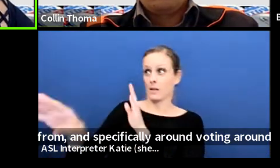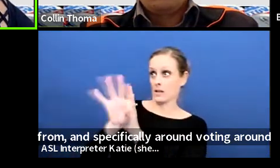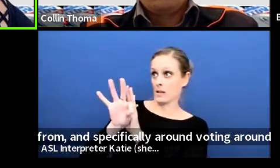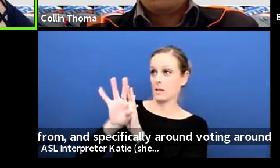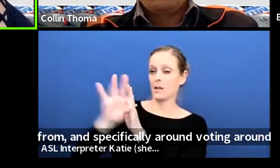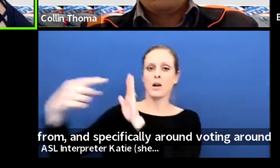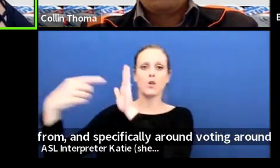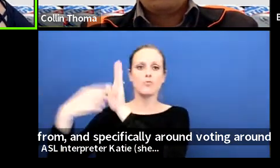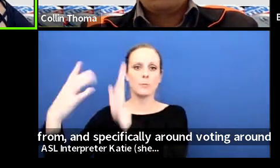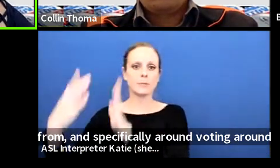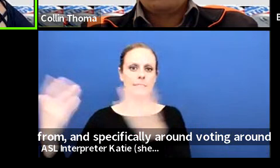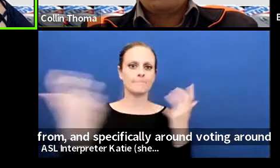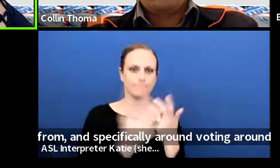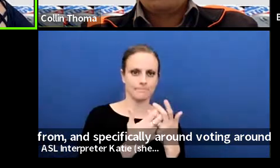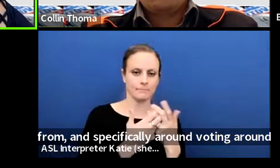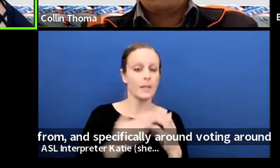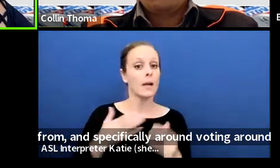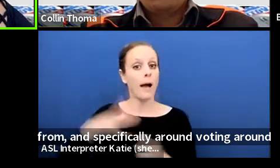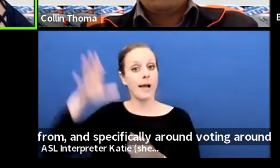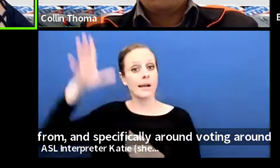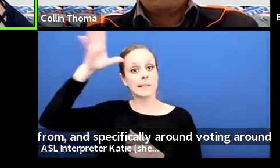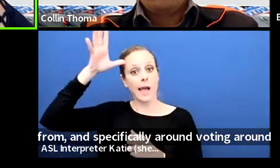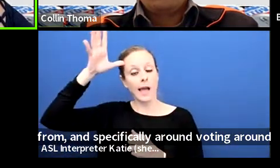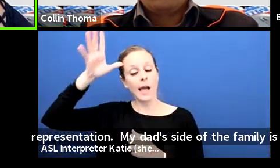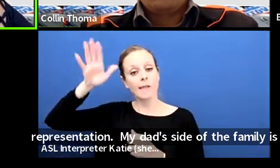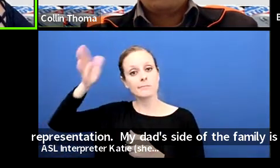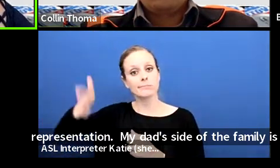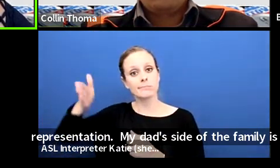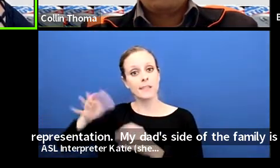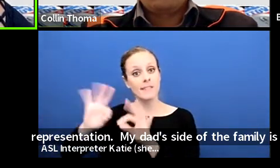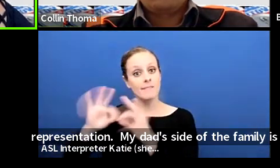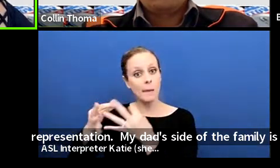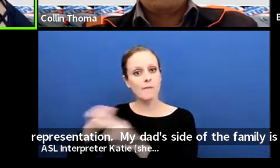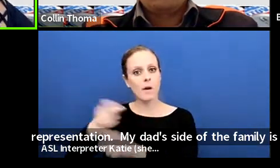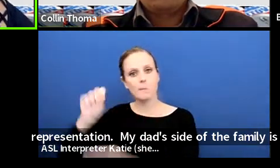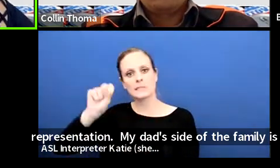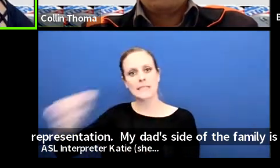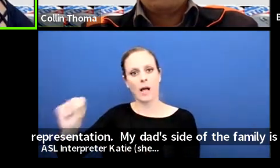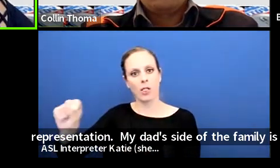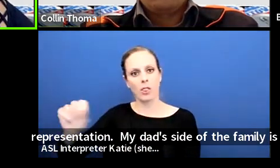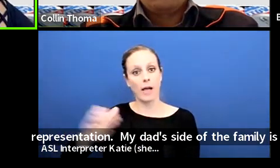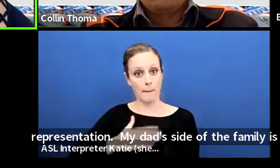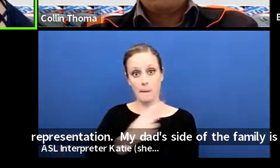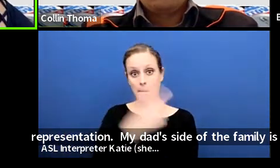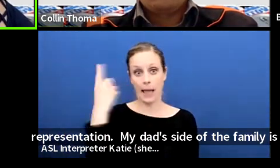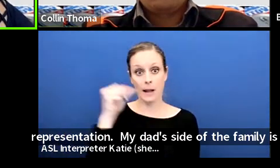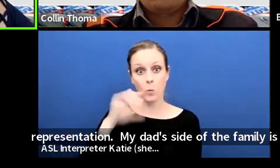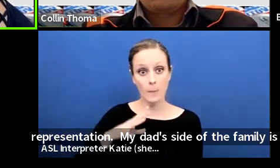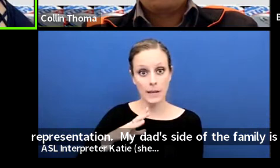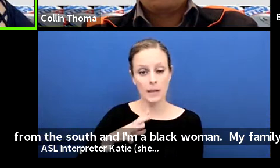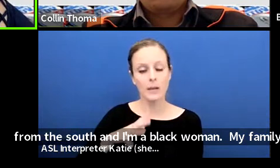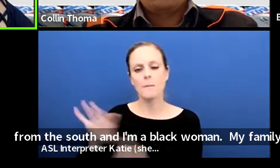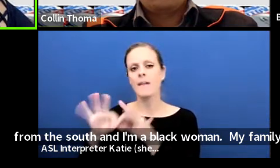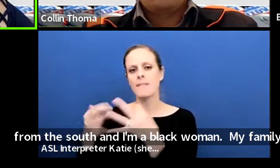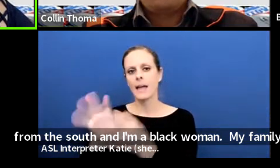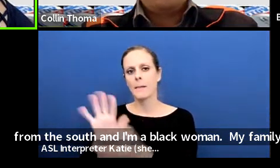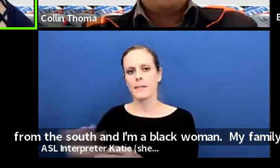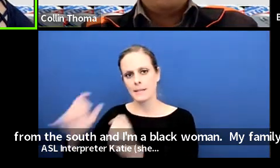My dad's side of the family is from the South, and I'm a Black woman. My family is Black. So voting